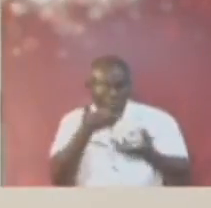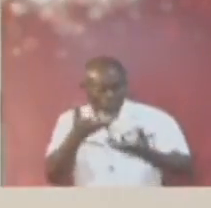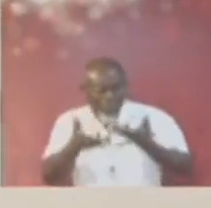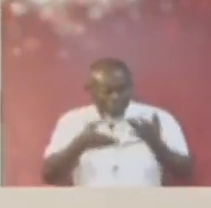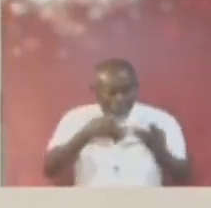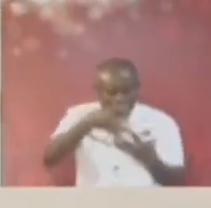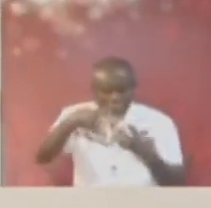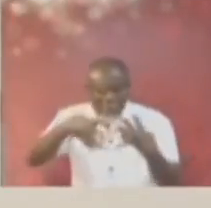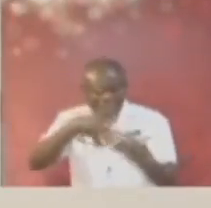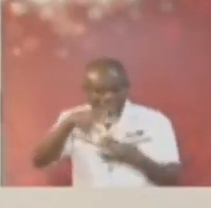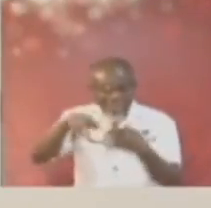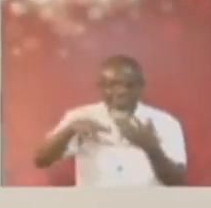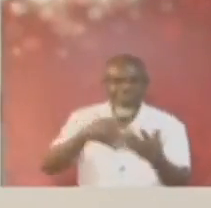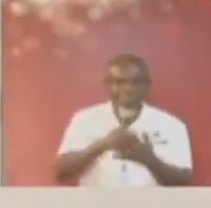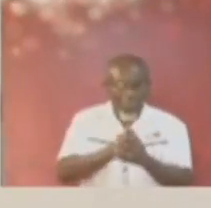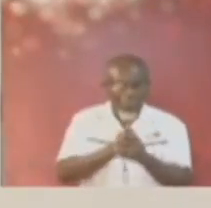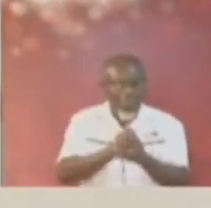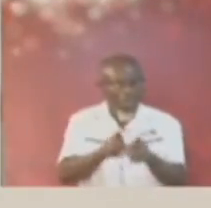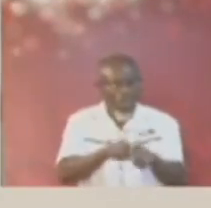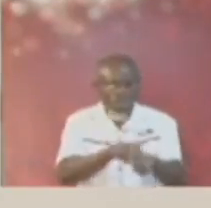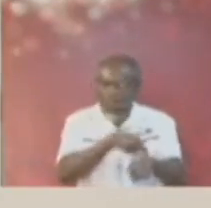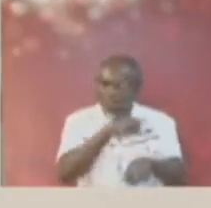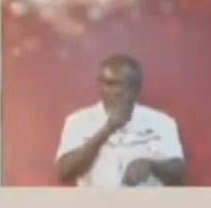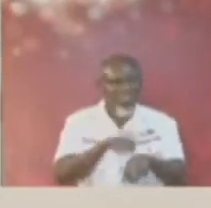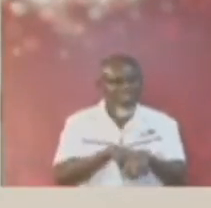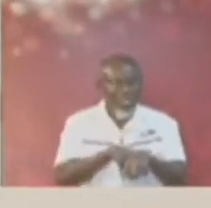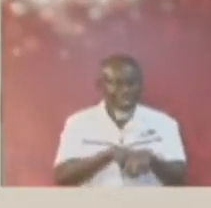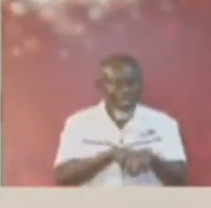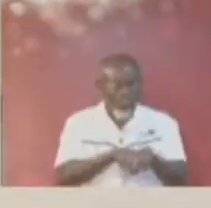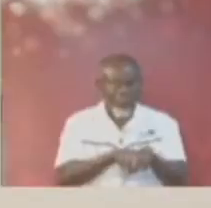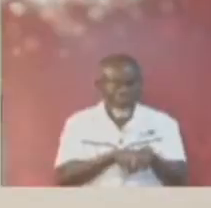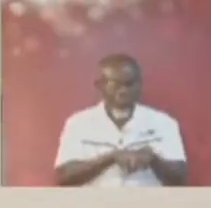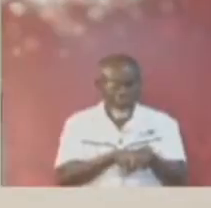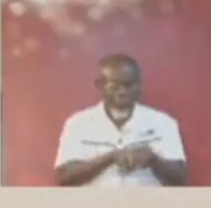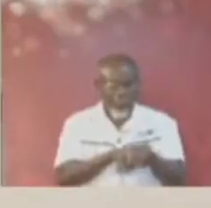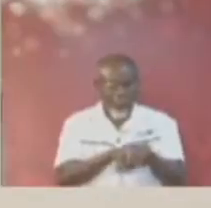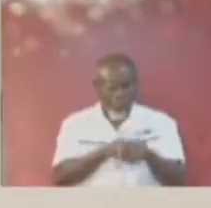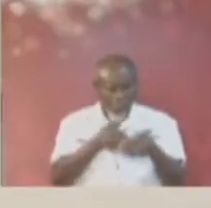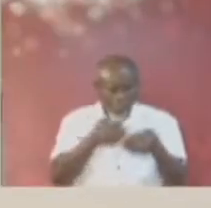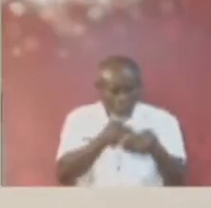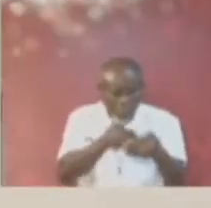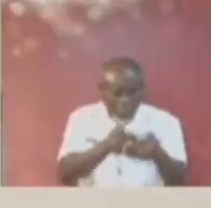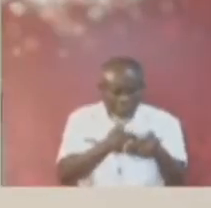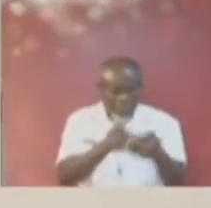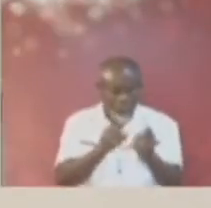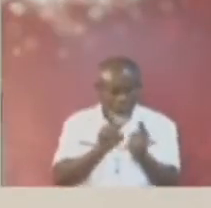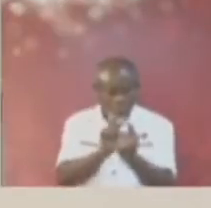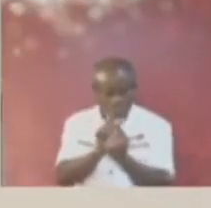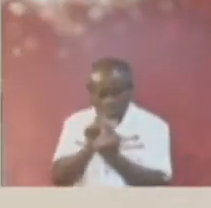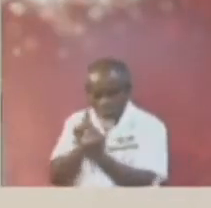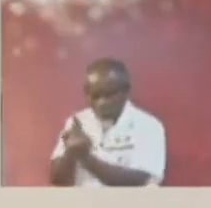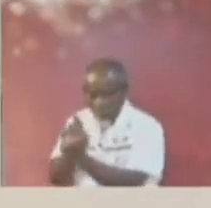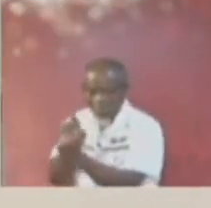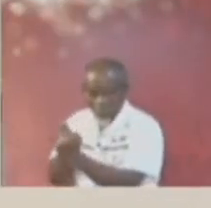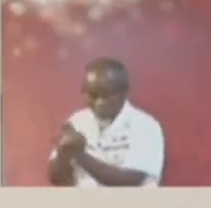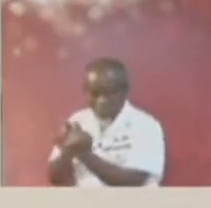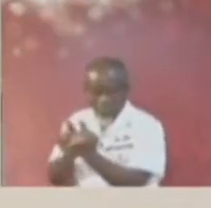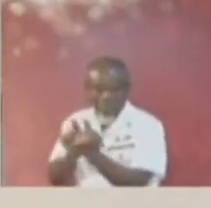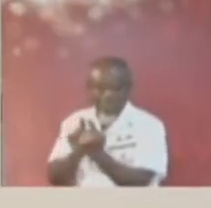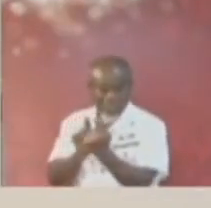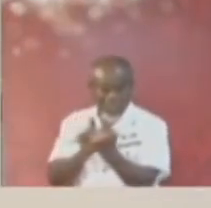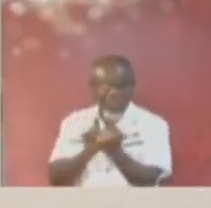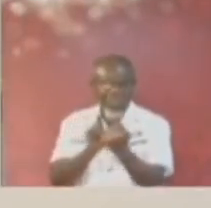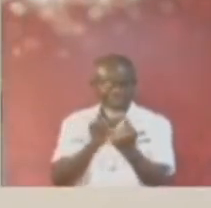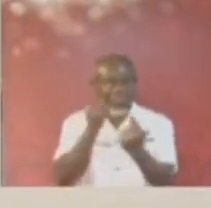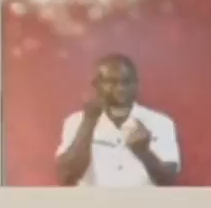15 minutes is considered a significant interaction. Space, in terms of physical distancing, that spacing diminishes